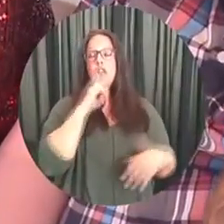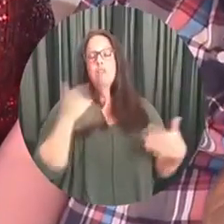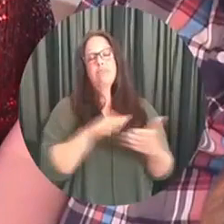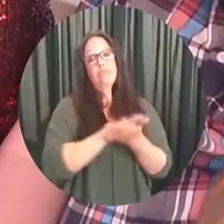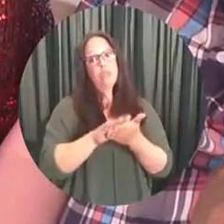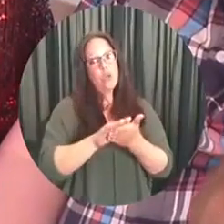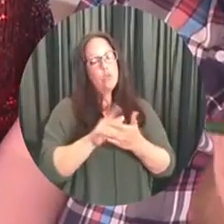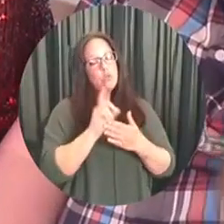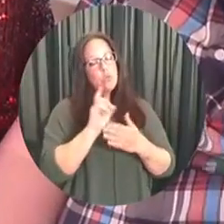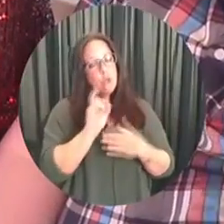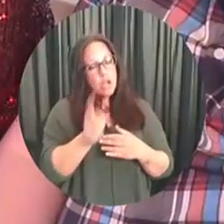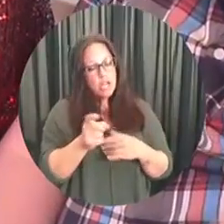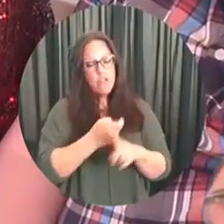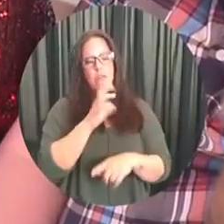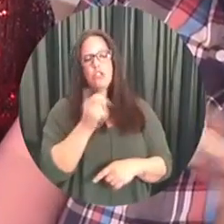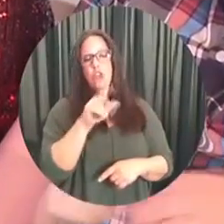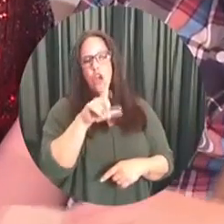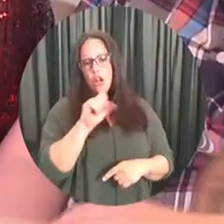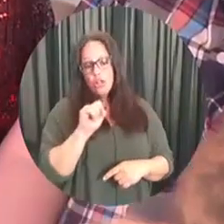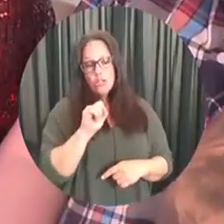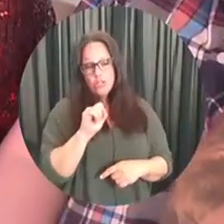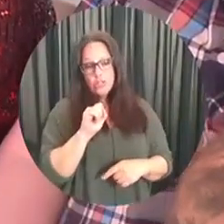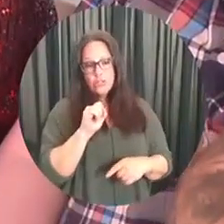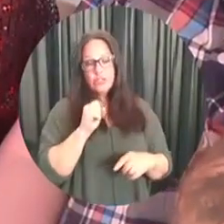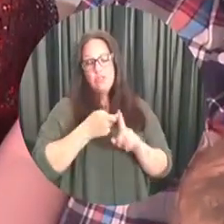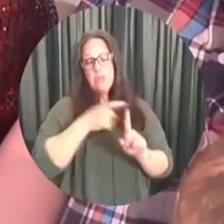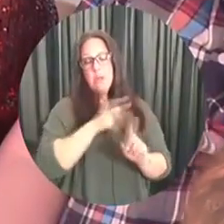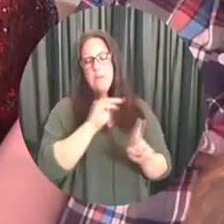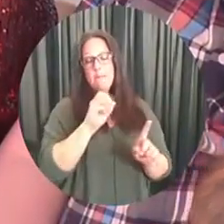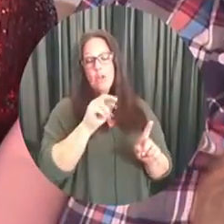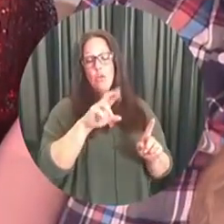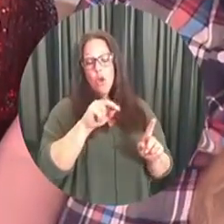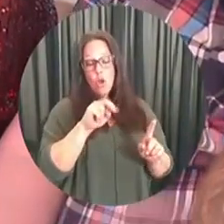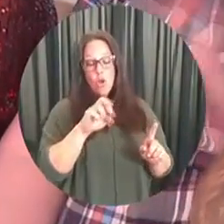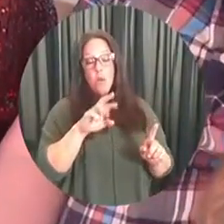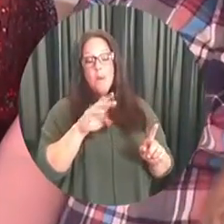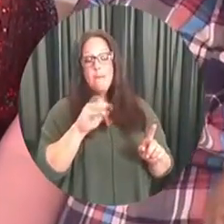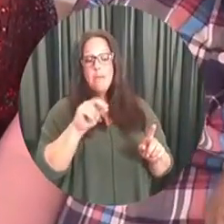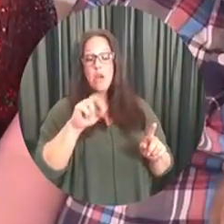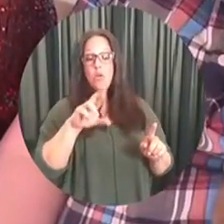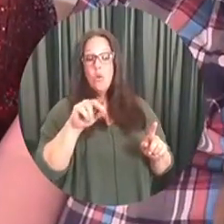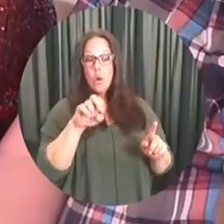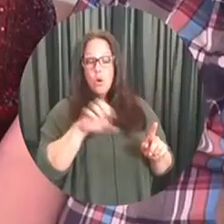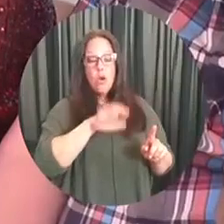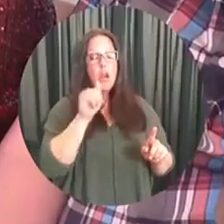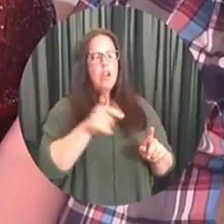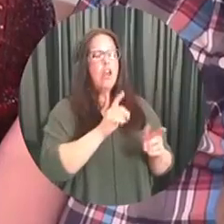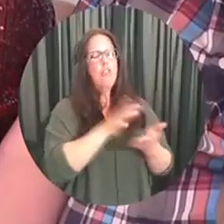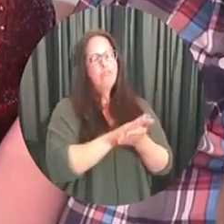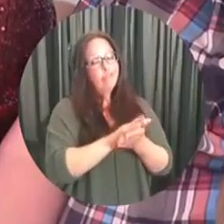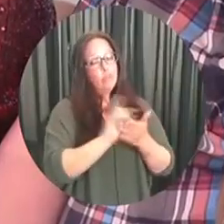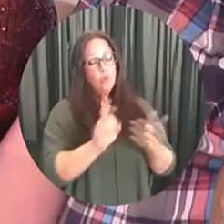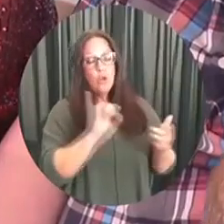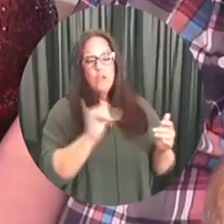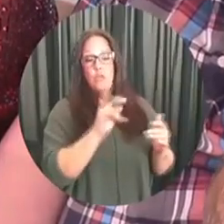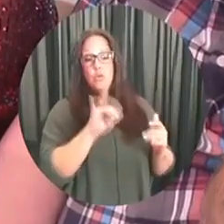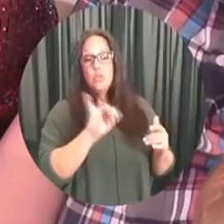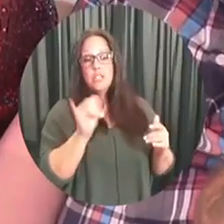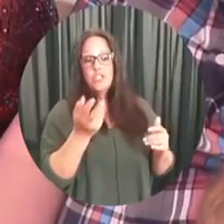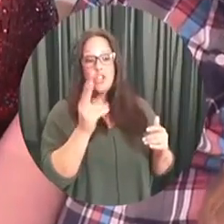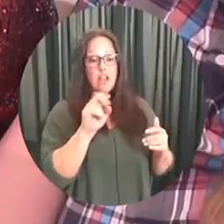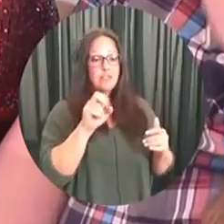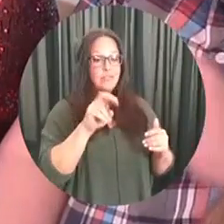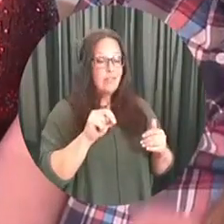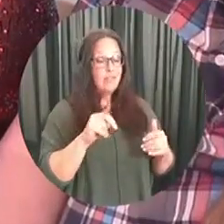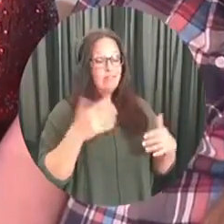donation from Charles and Lynn Lowe. Another generous donation from Judy Johnson. Another generous